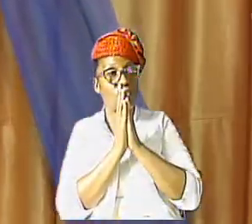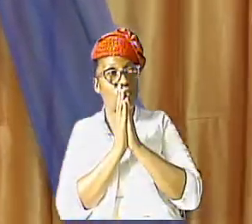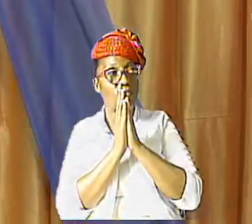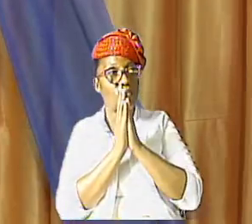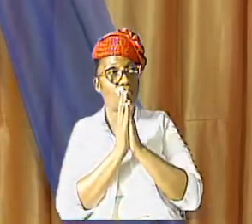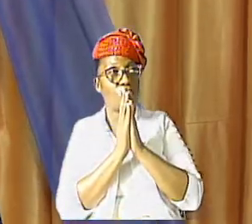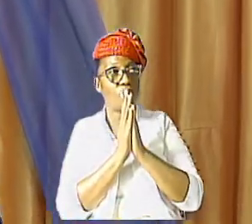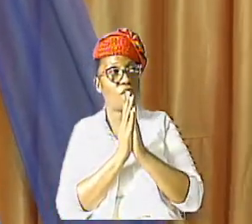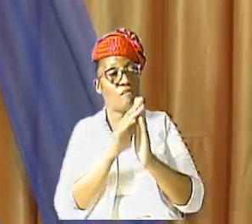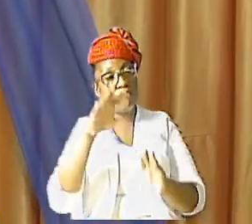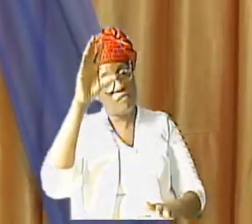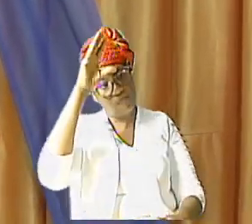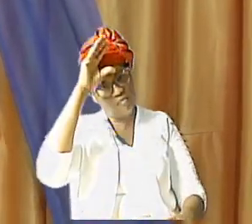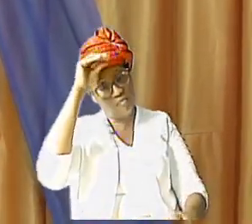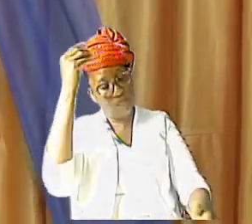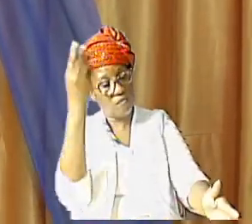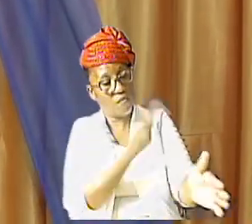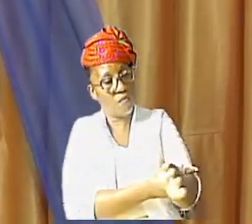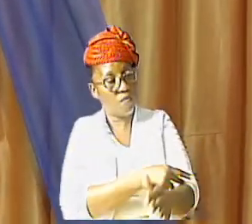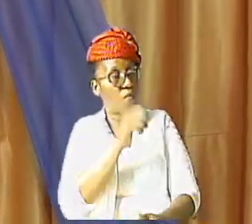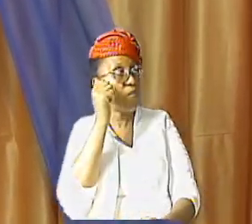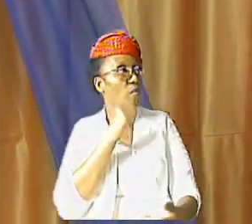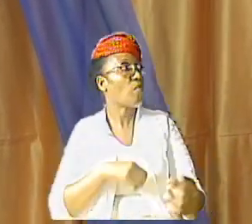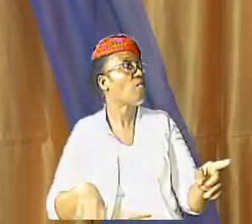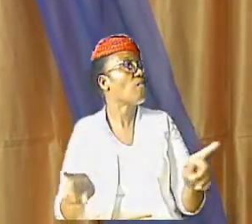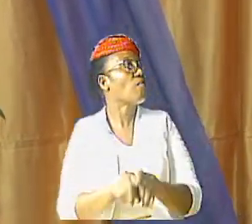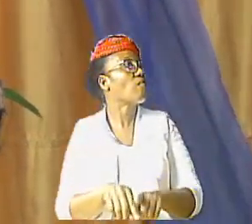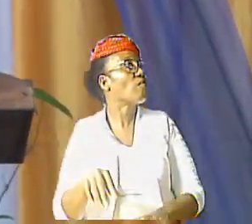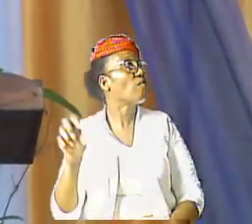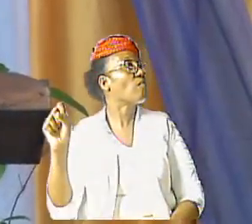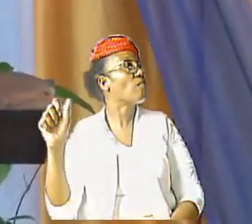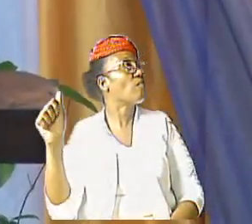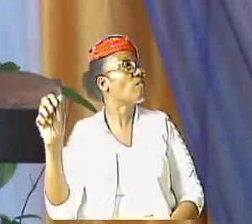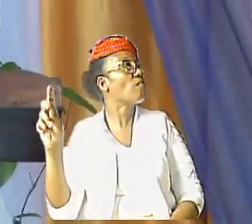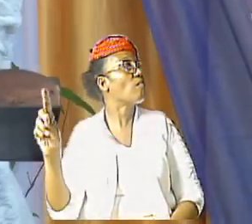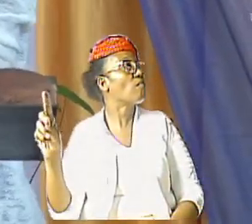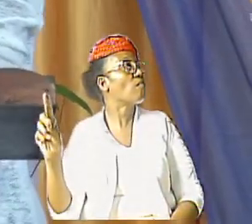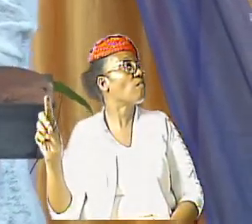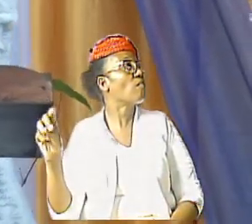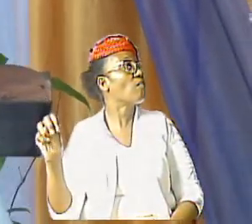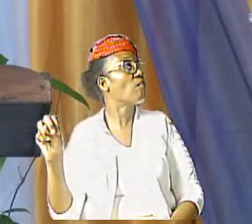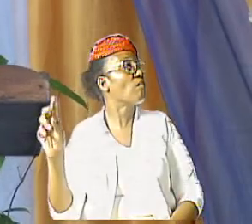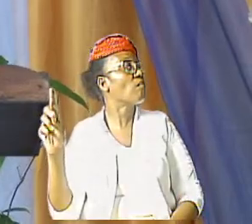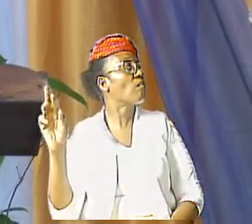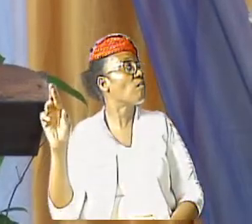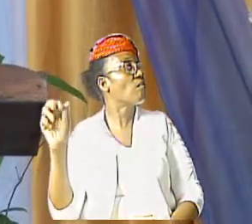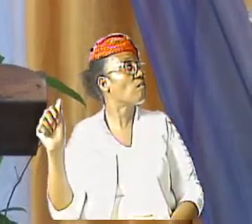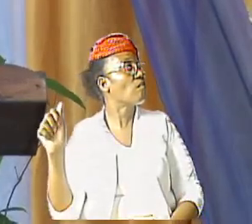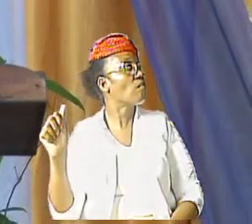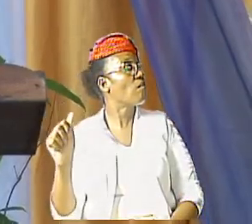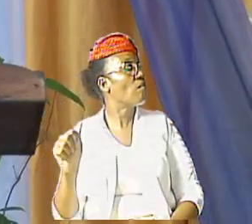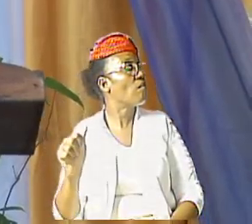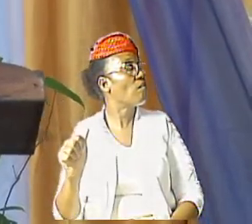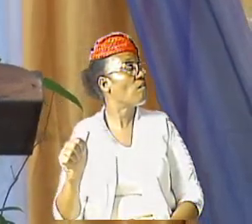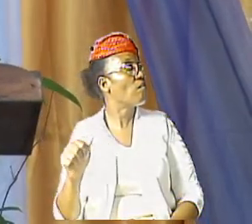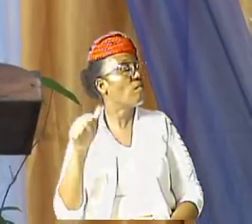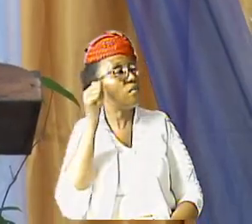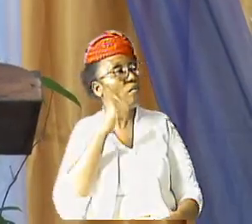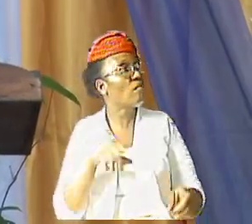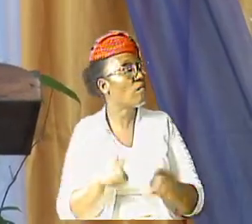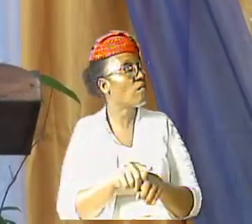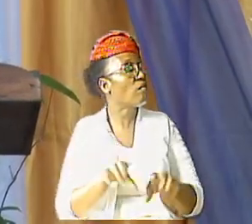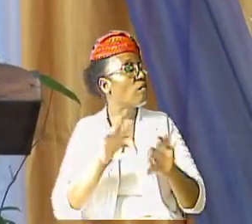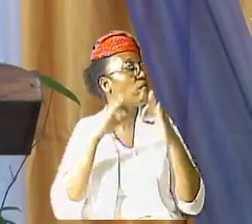God. And Sister Sandra, I know she brought a host of her family. I'm going to ask Sister Sandra and her family to